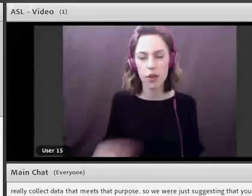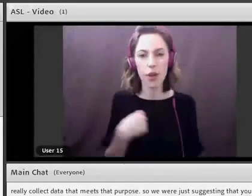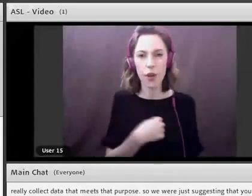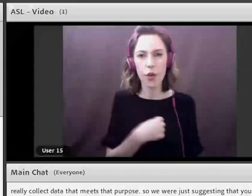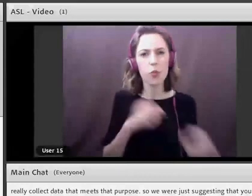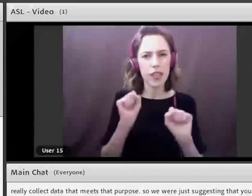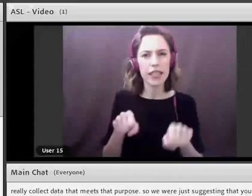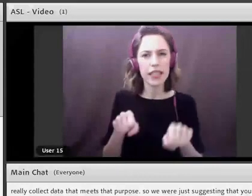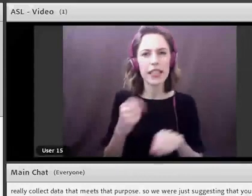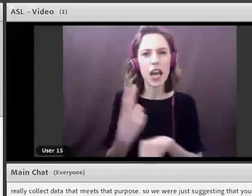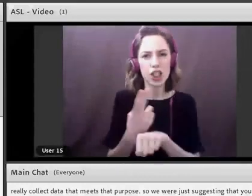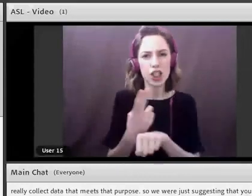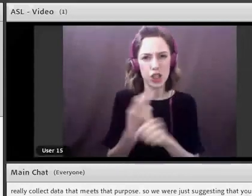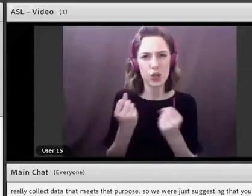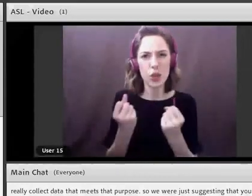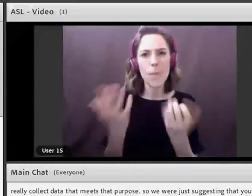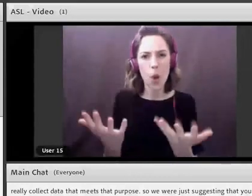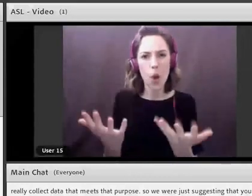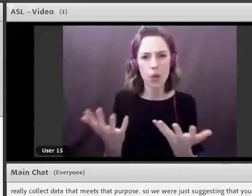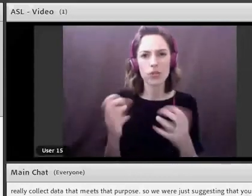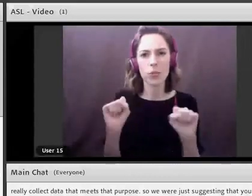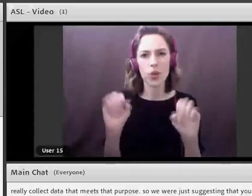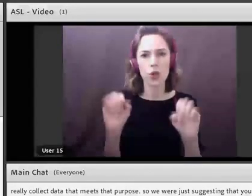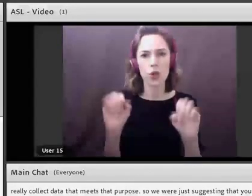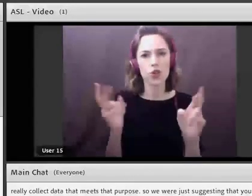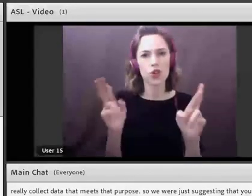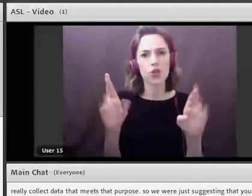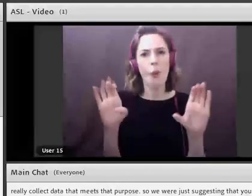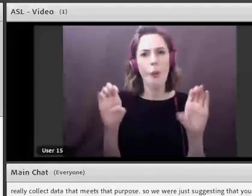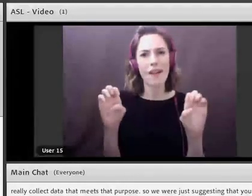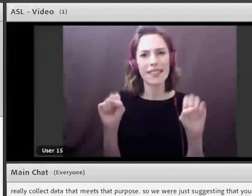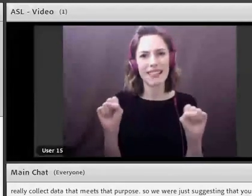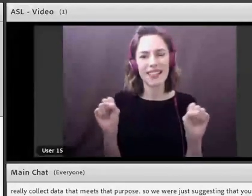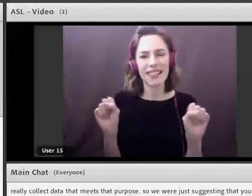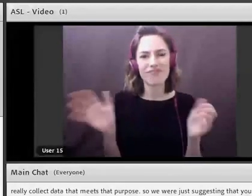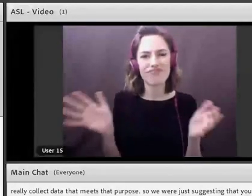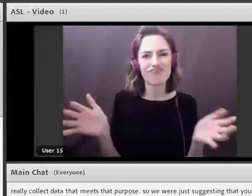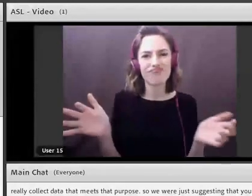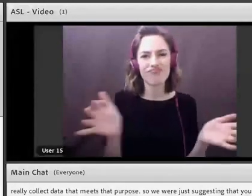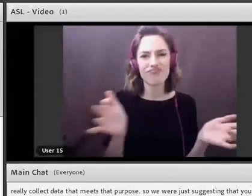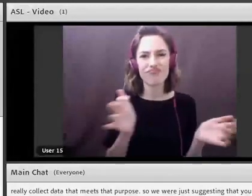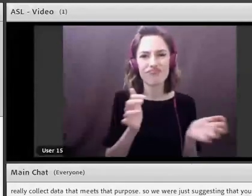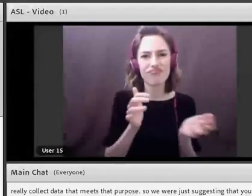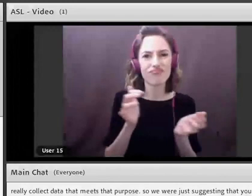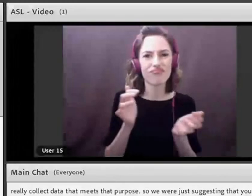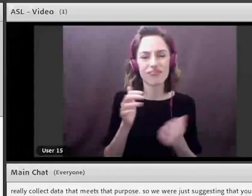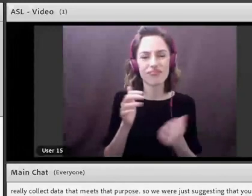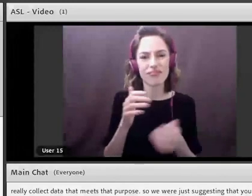validate, triangulate, and have a better sense of the situation of children with